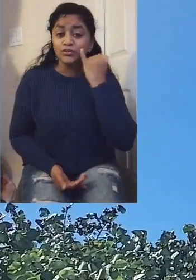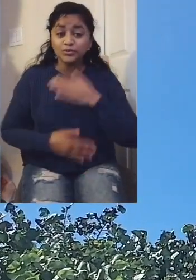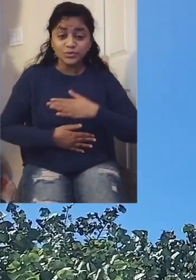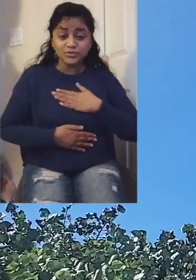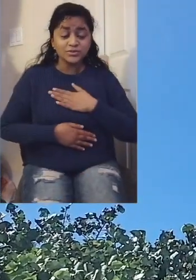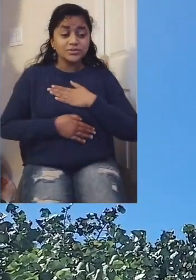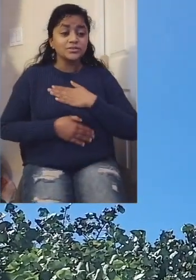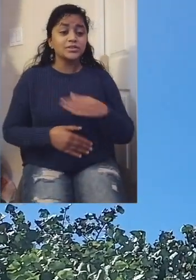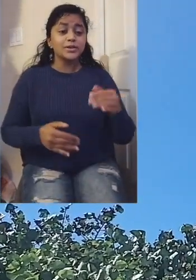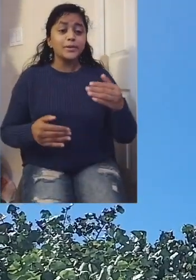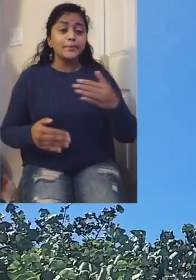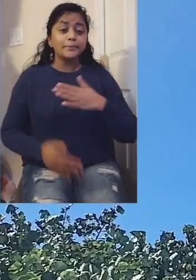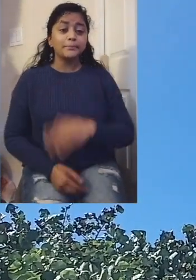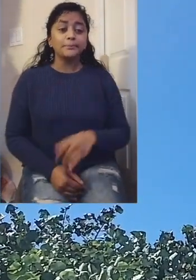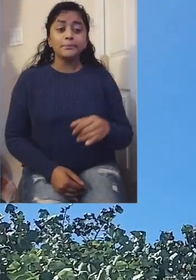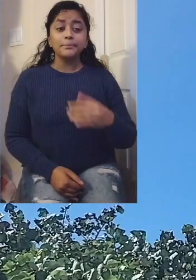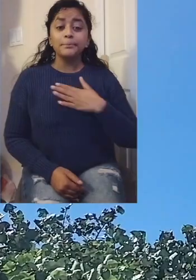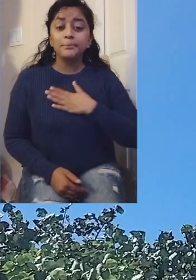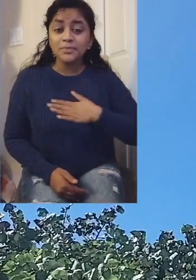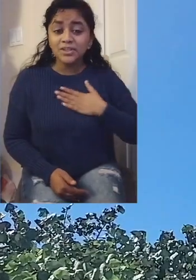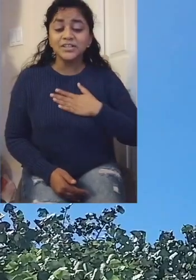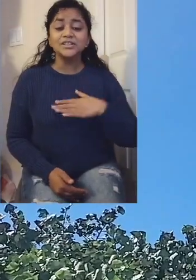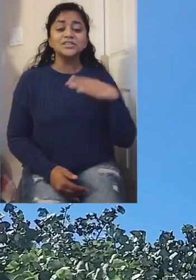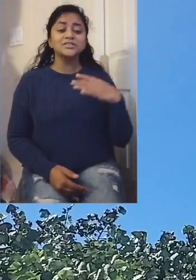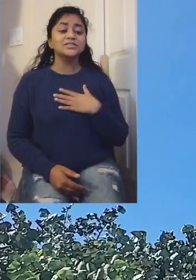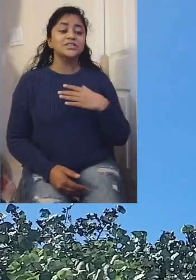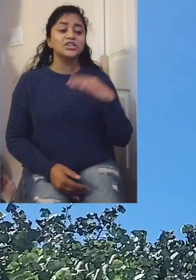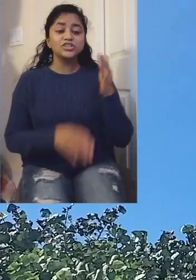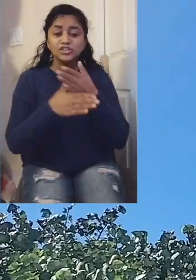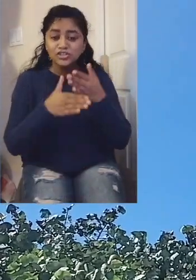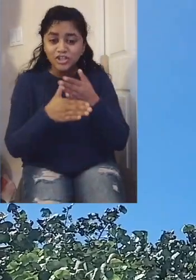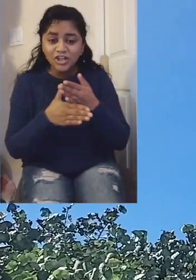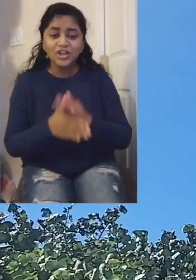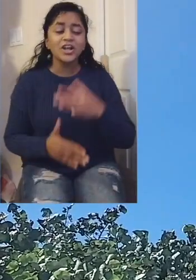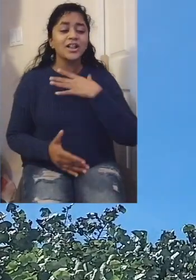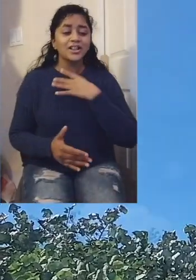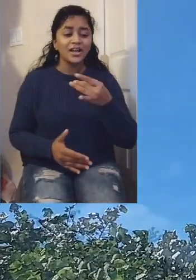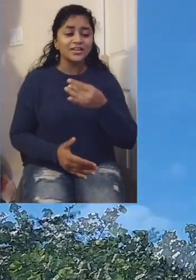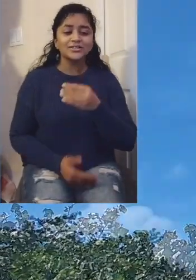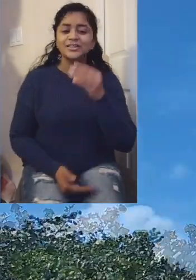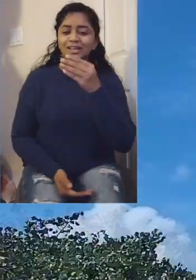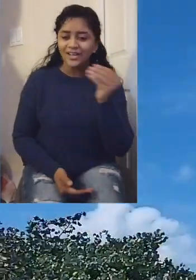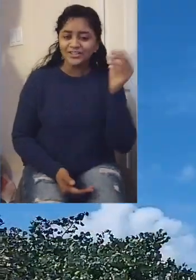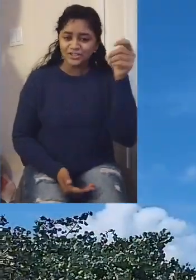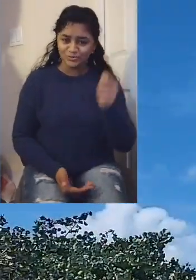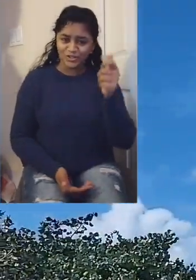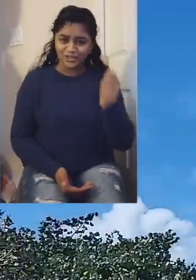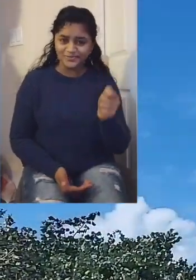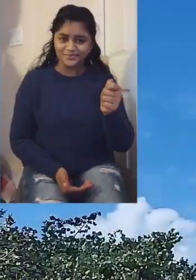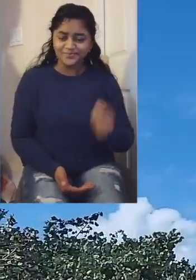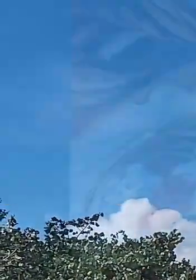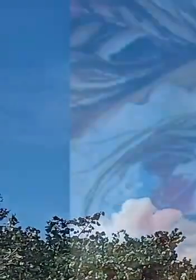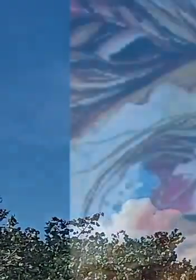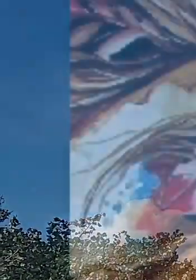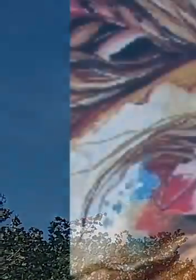Phoenix Zone and all things Cayman. And please share, like, and subscribe.